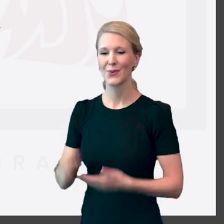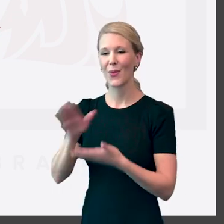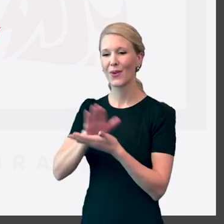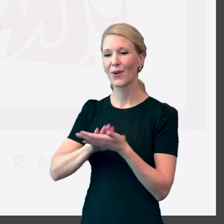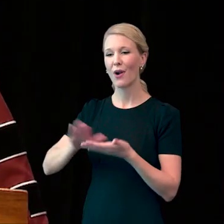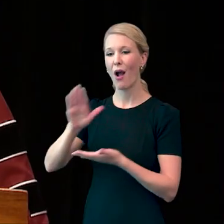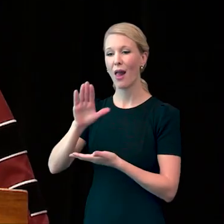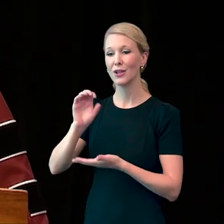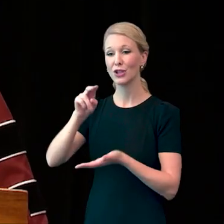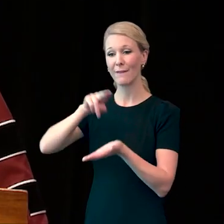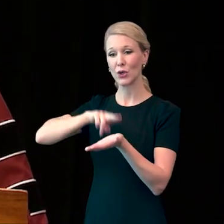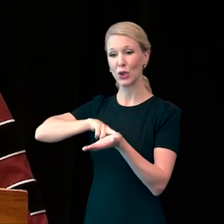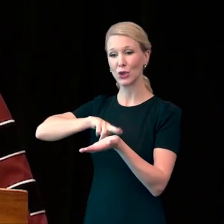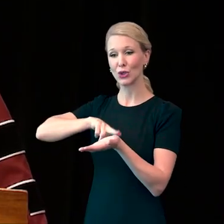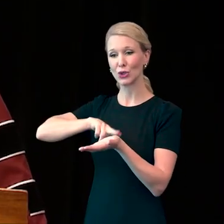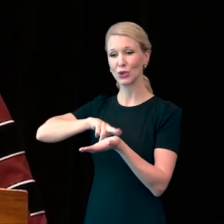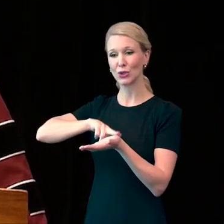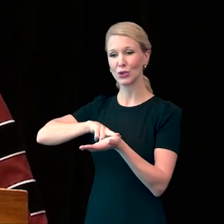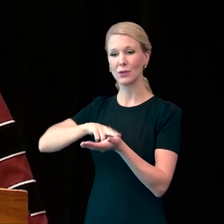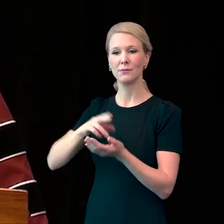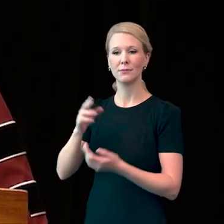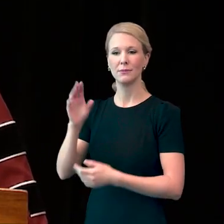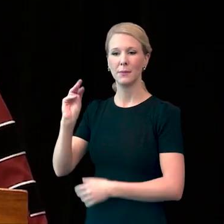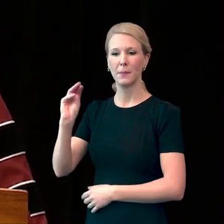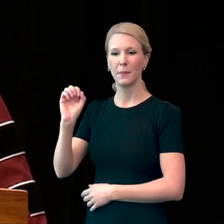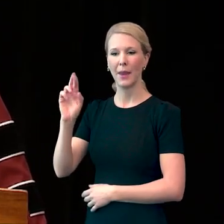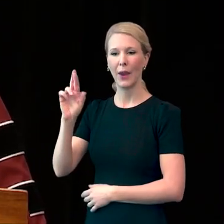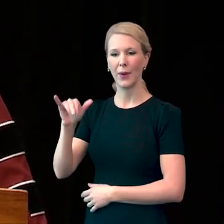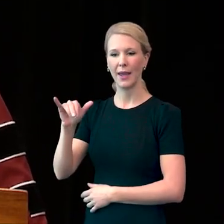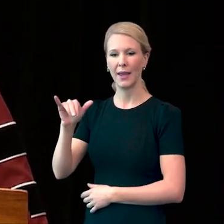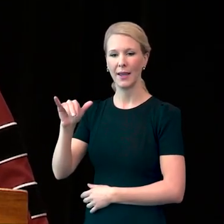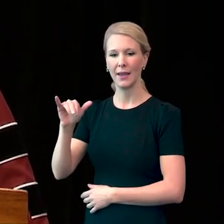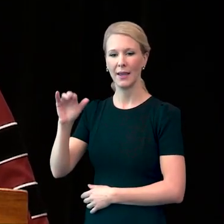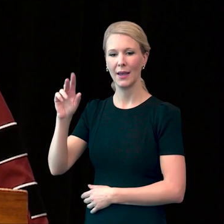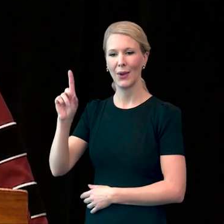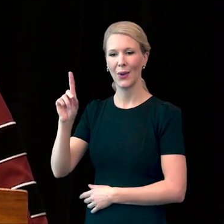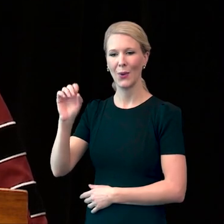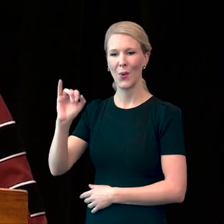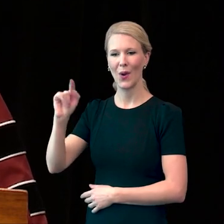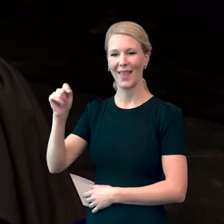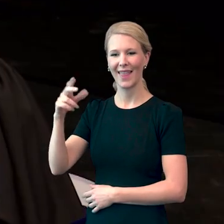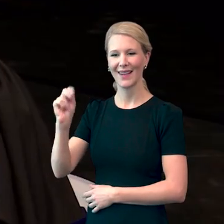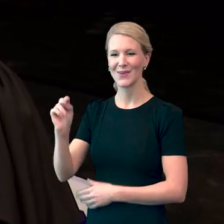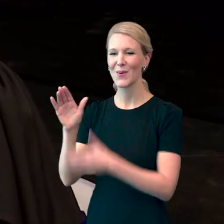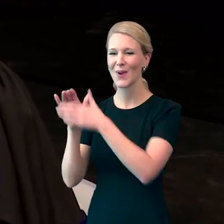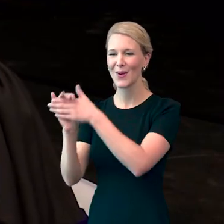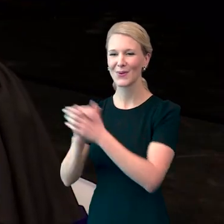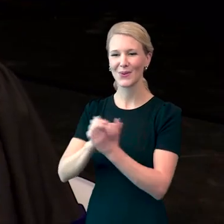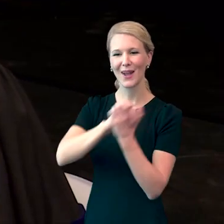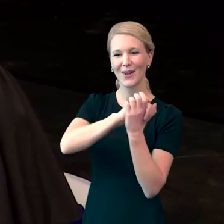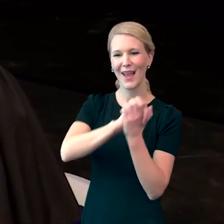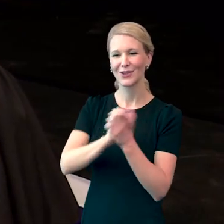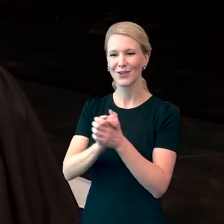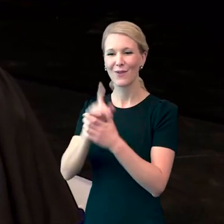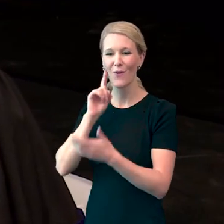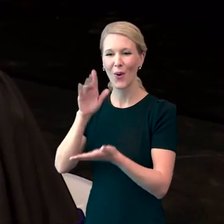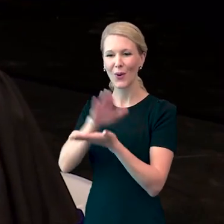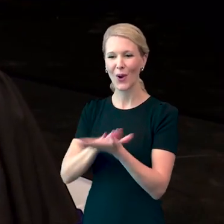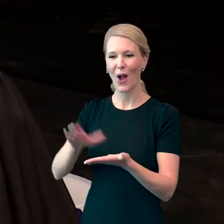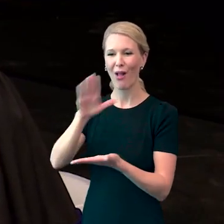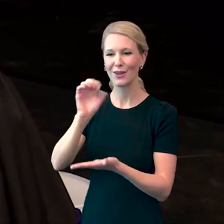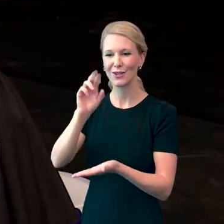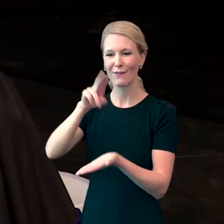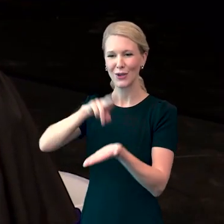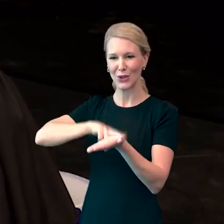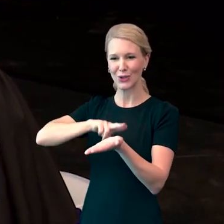Philosophy. The College of Nursing, presented by Dean Mary Coithen. Congratulations to our WSU